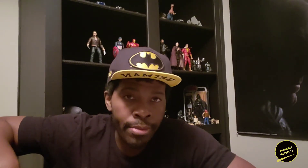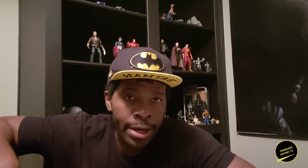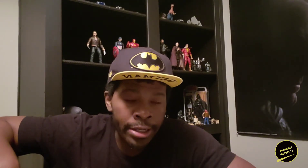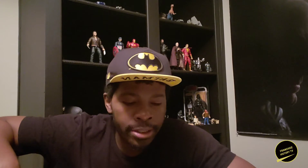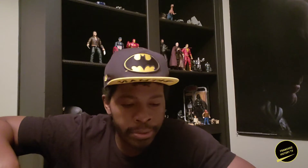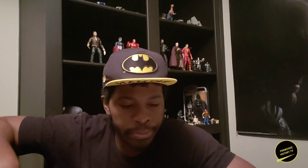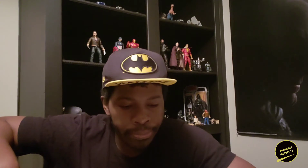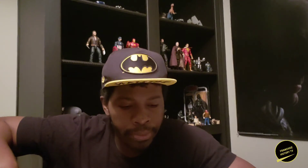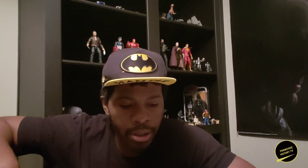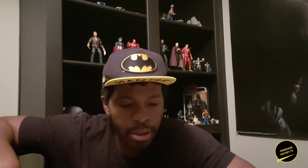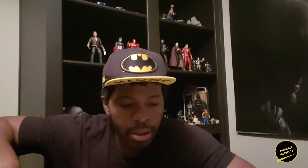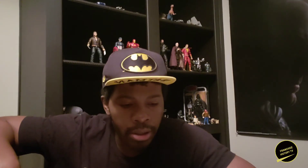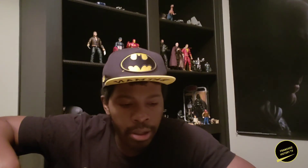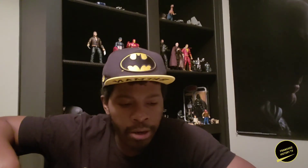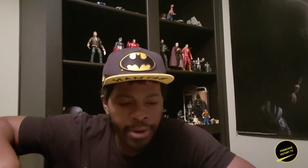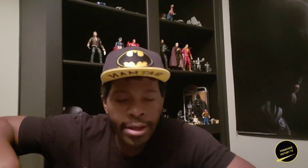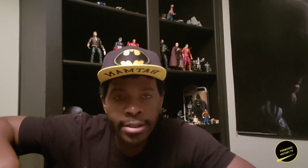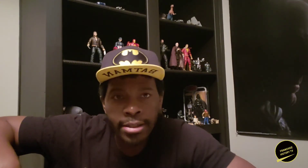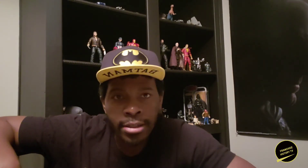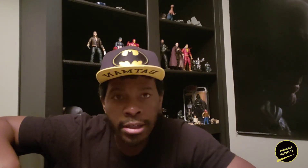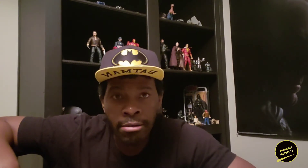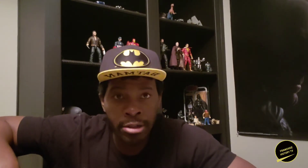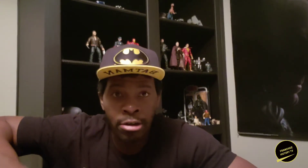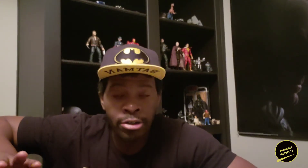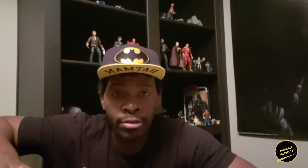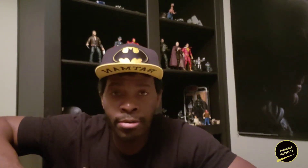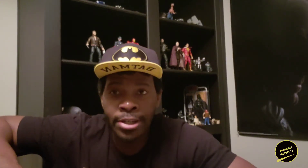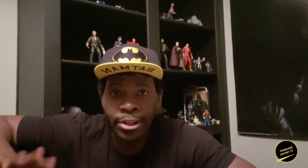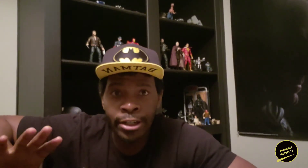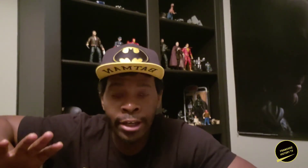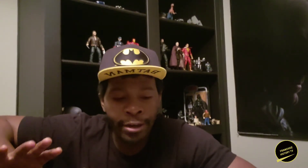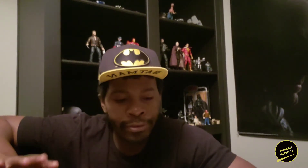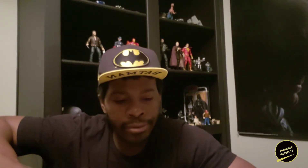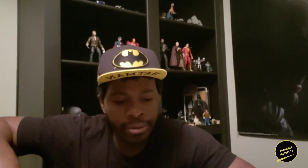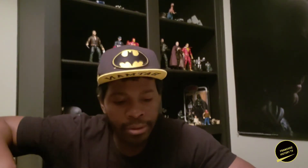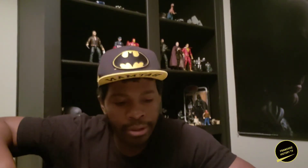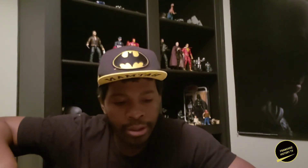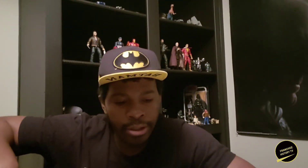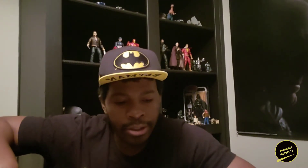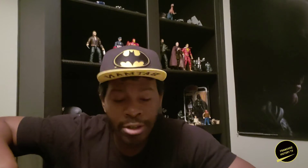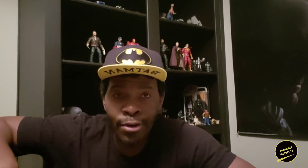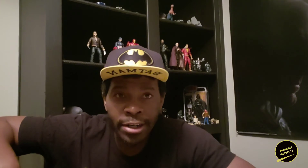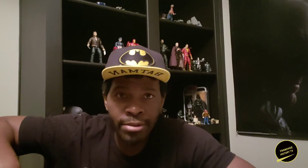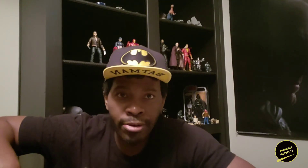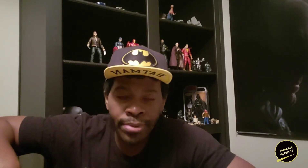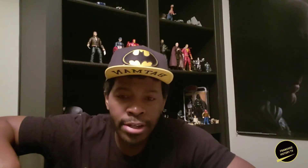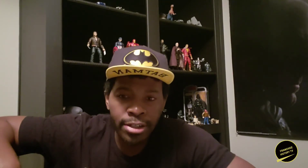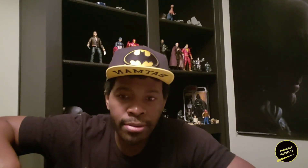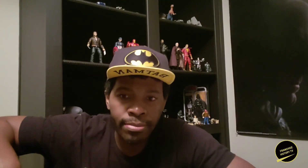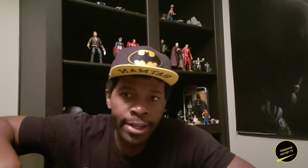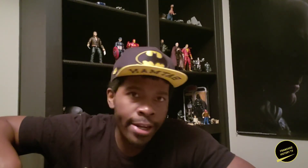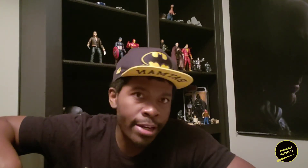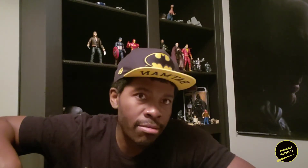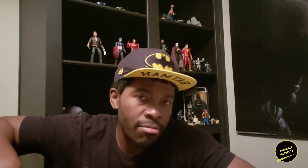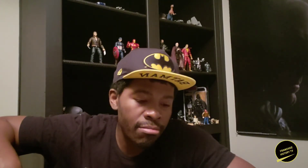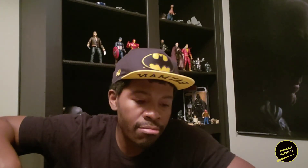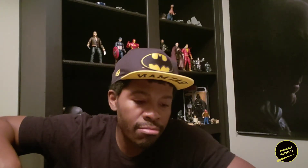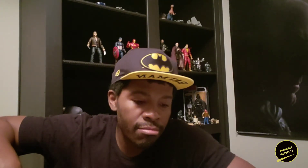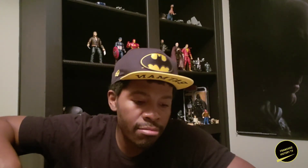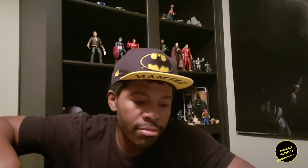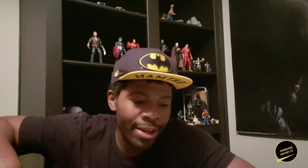didn't wear a mask. He realizes it was a larger group, he should have left. Should have practiced with a peach, but he